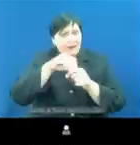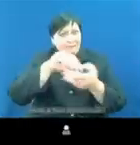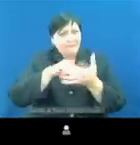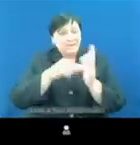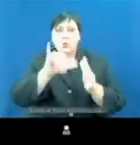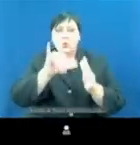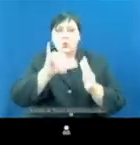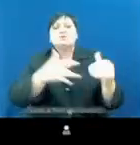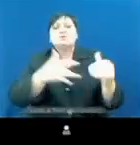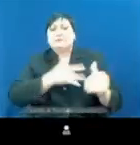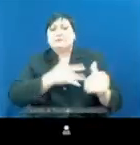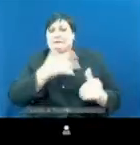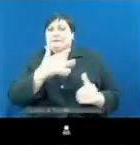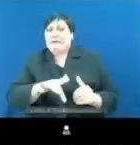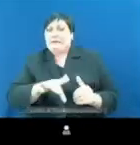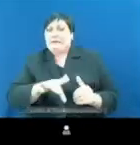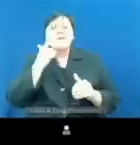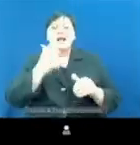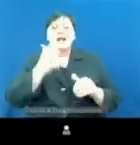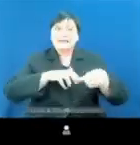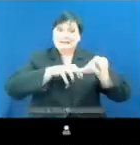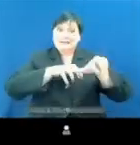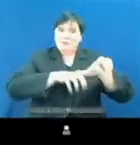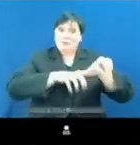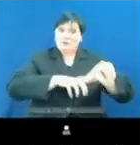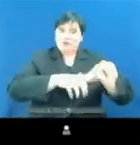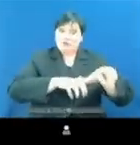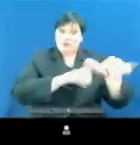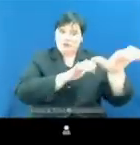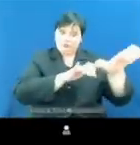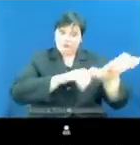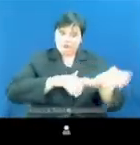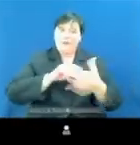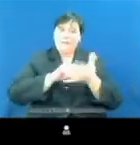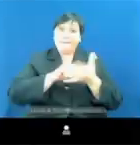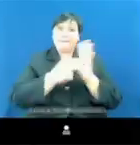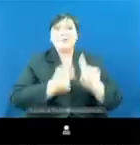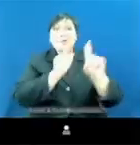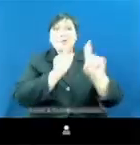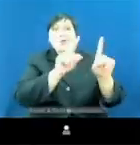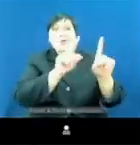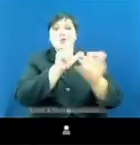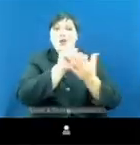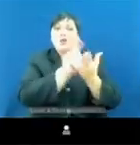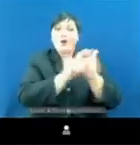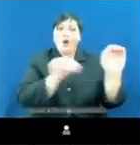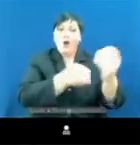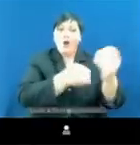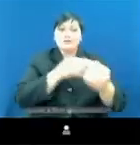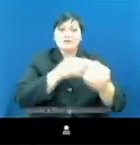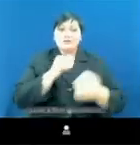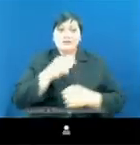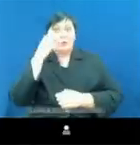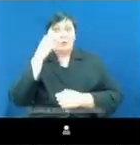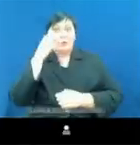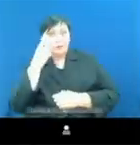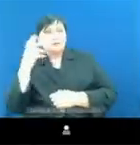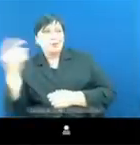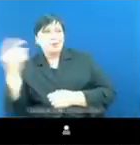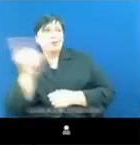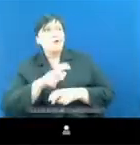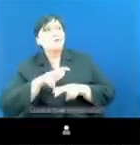because essentially a deposition is witness testimony that happens in a law office, but there's no judge there controlling the